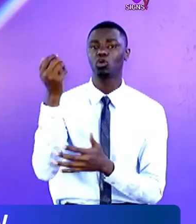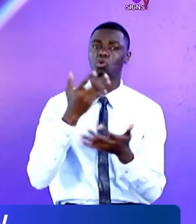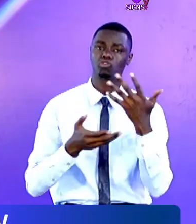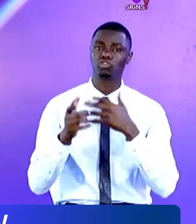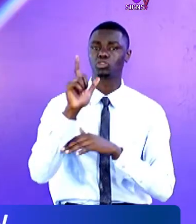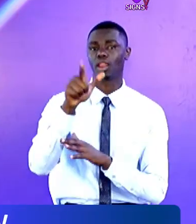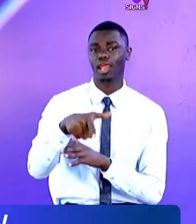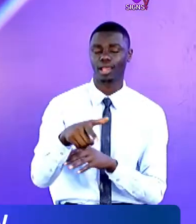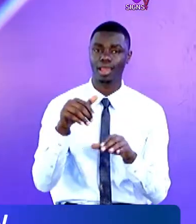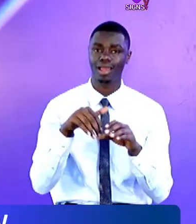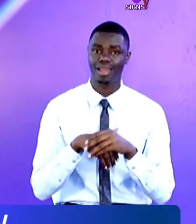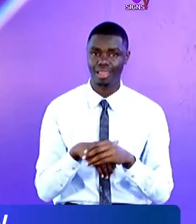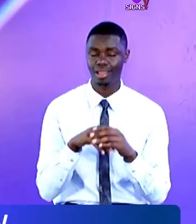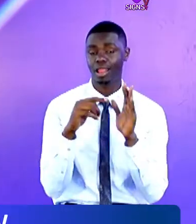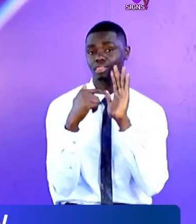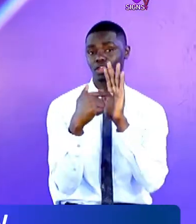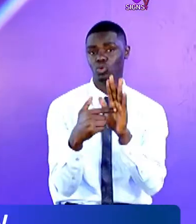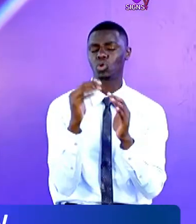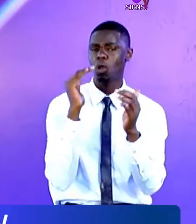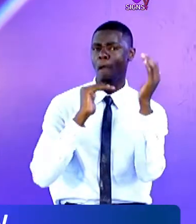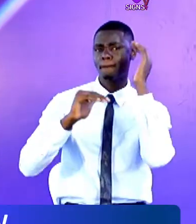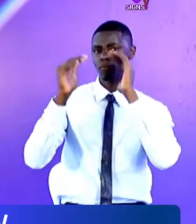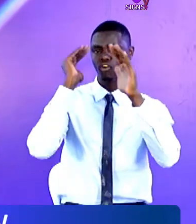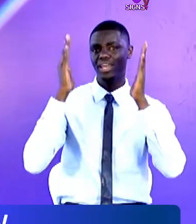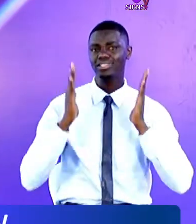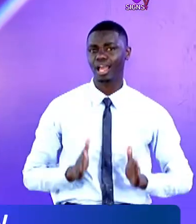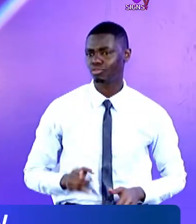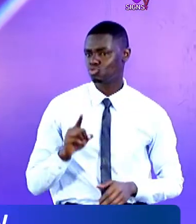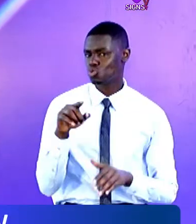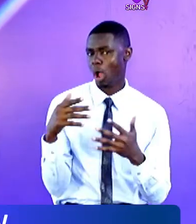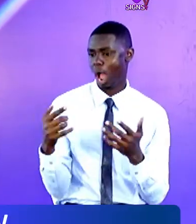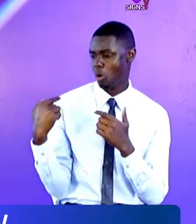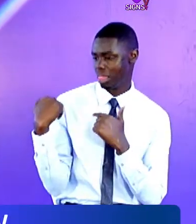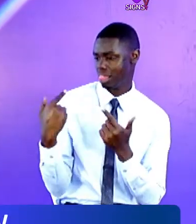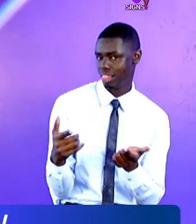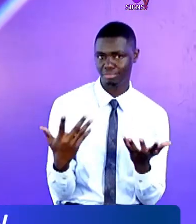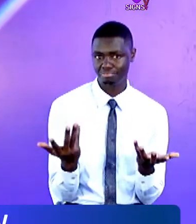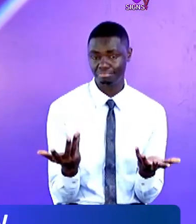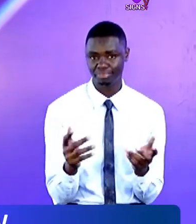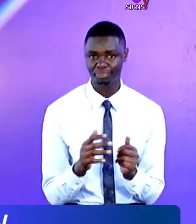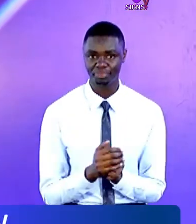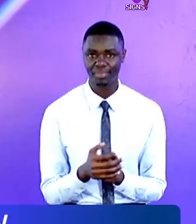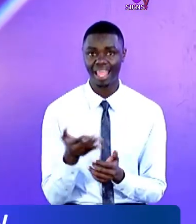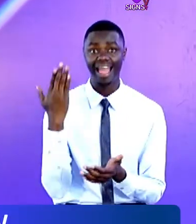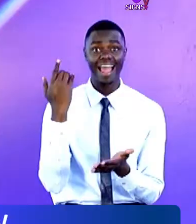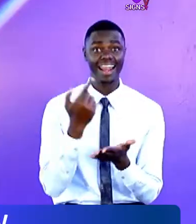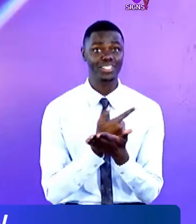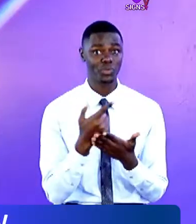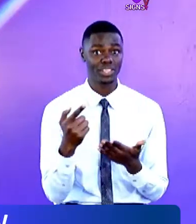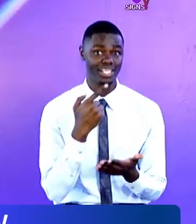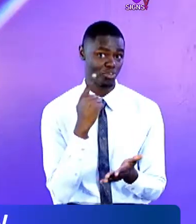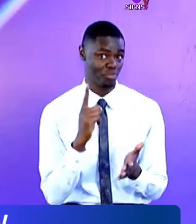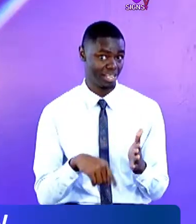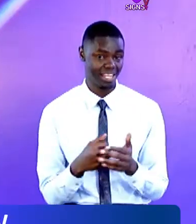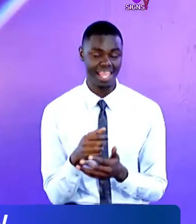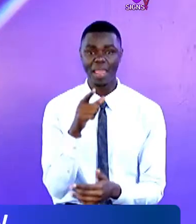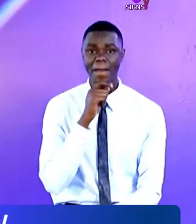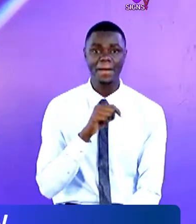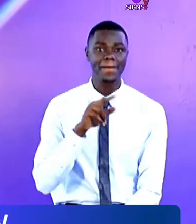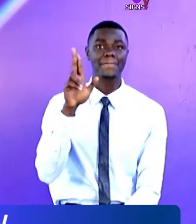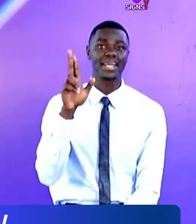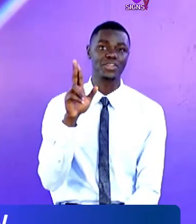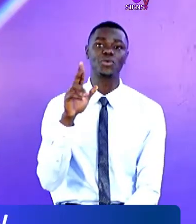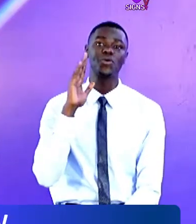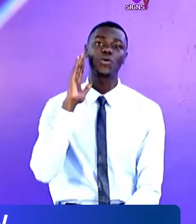on in the show. Professor, Yes. how have you been since last show here? So last week we told you that Manchester was going to play